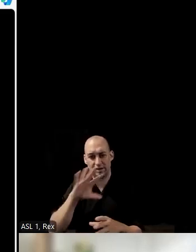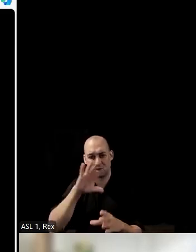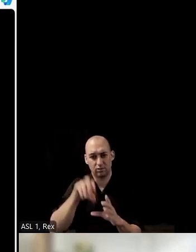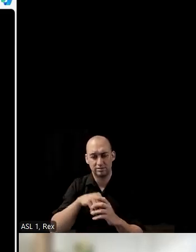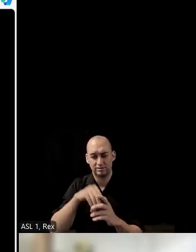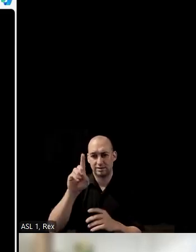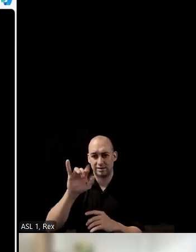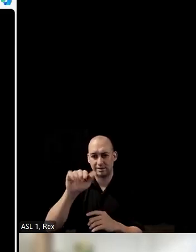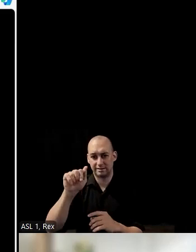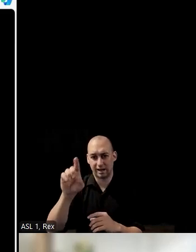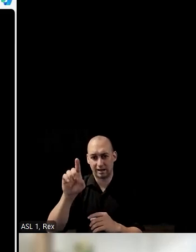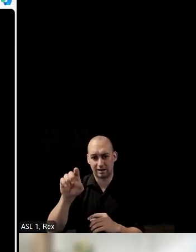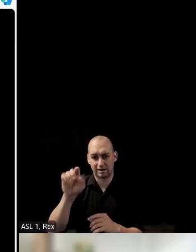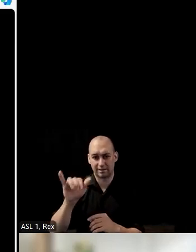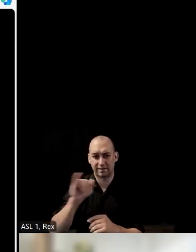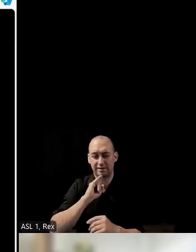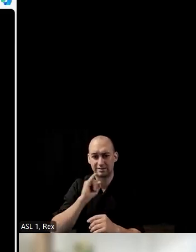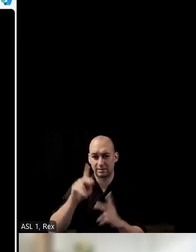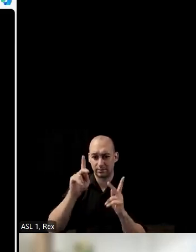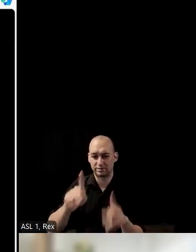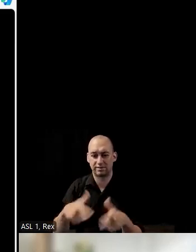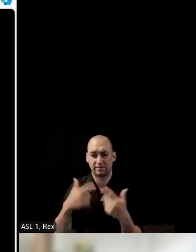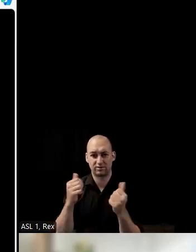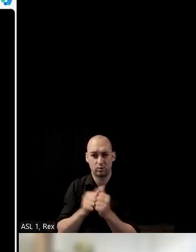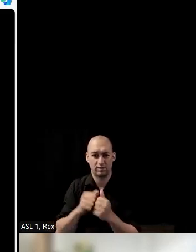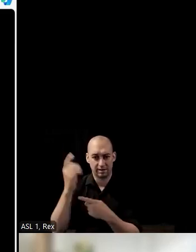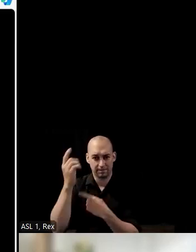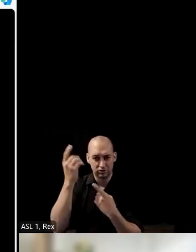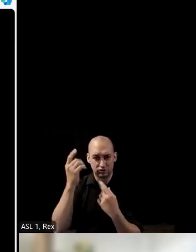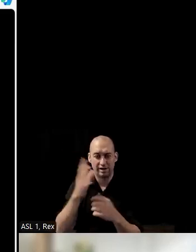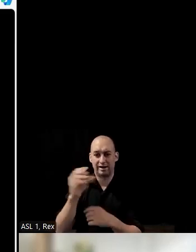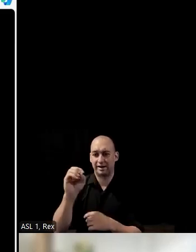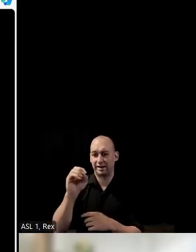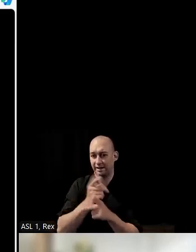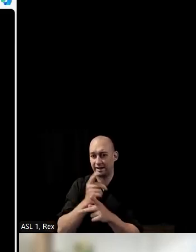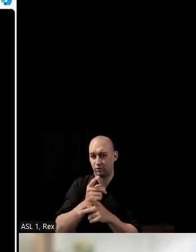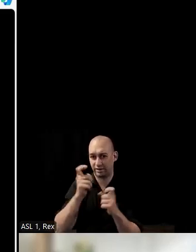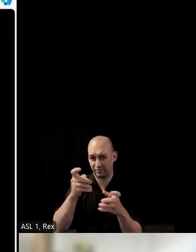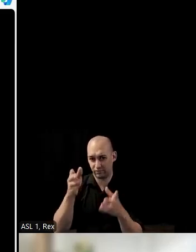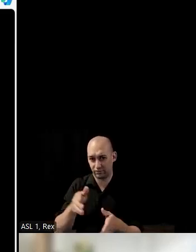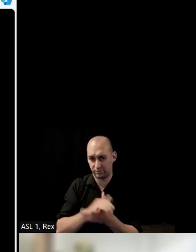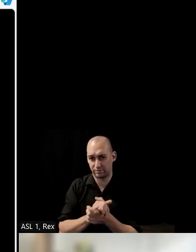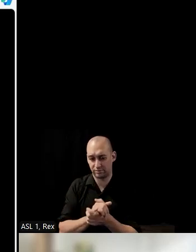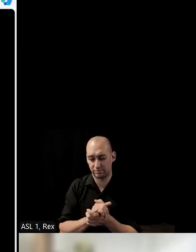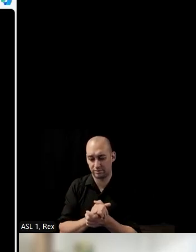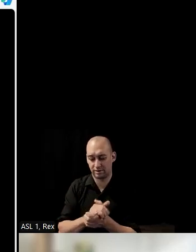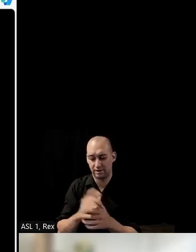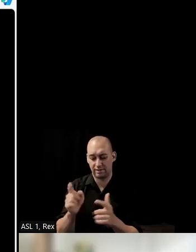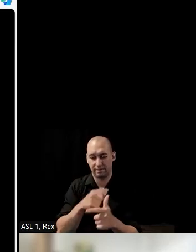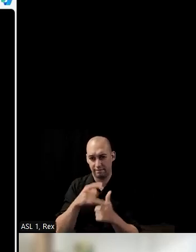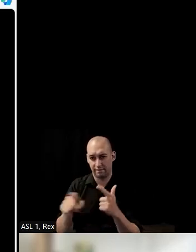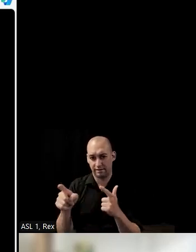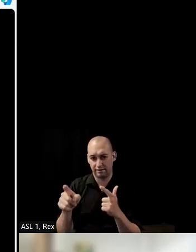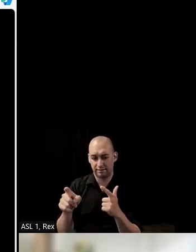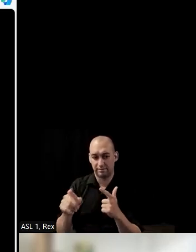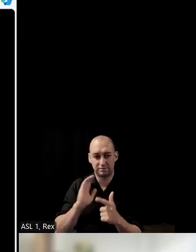dyad, and that is the person living with dementia and caregiver. And then